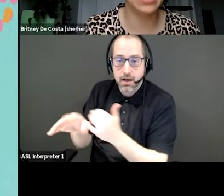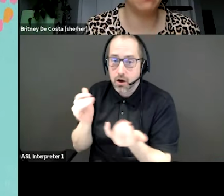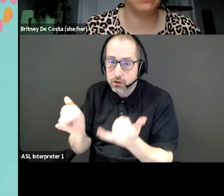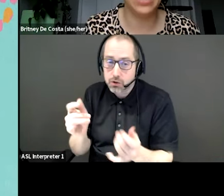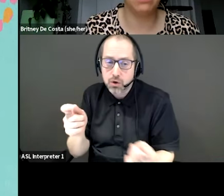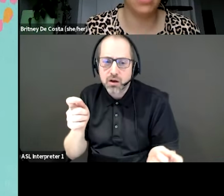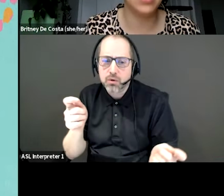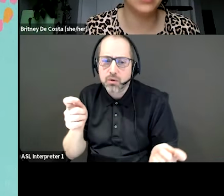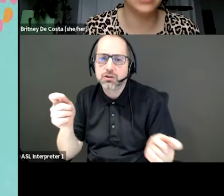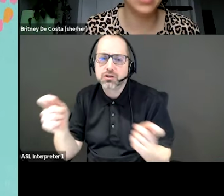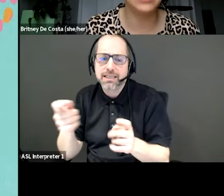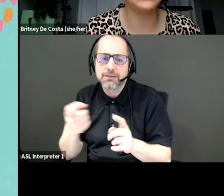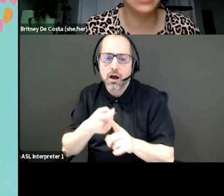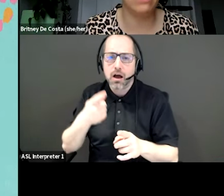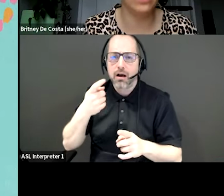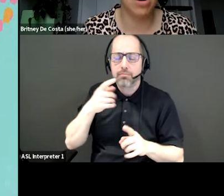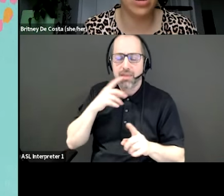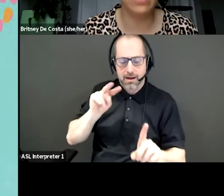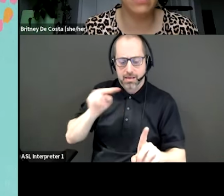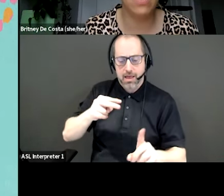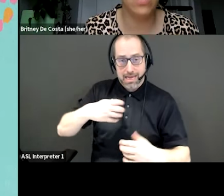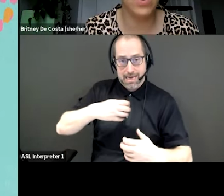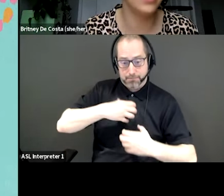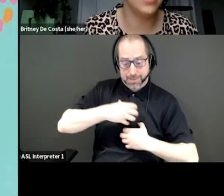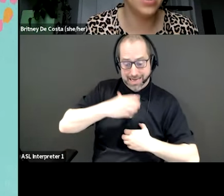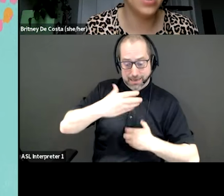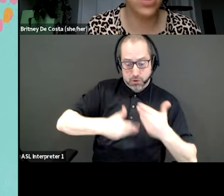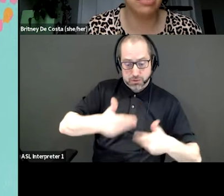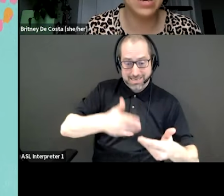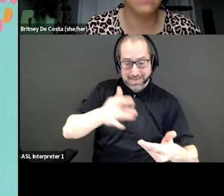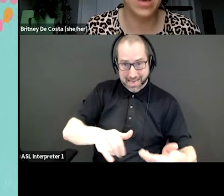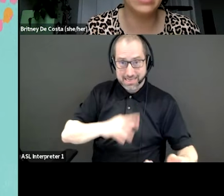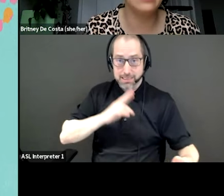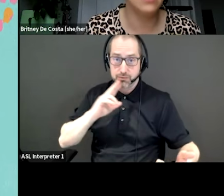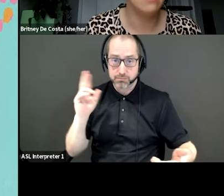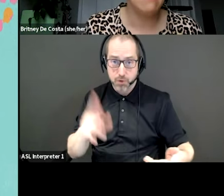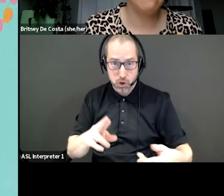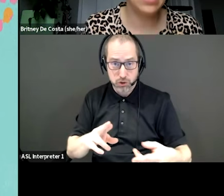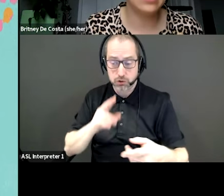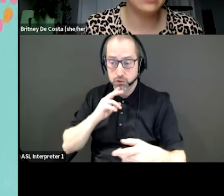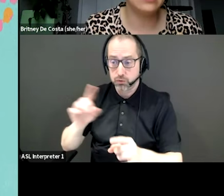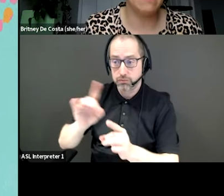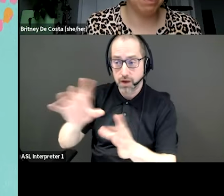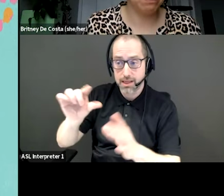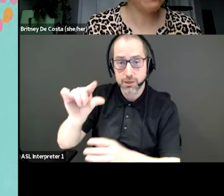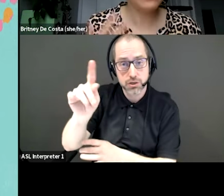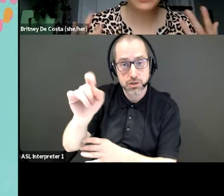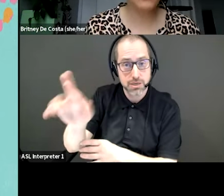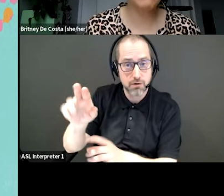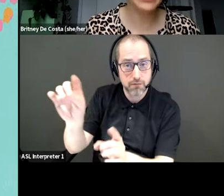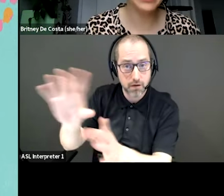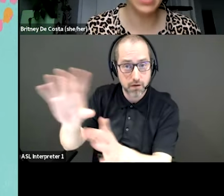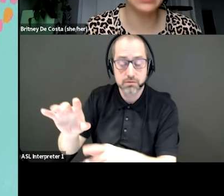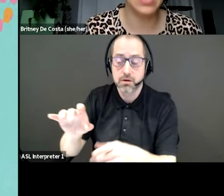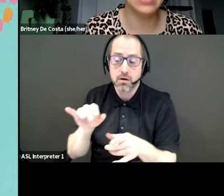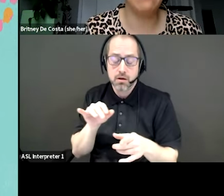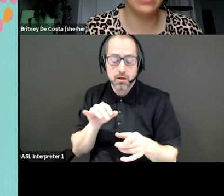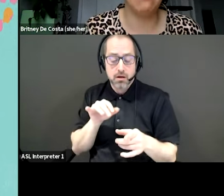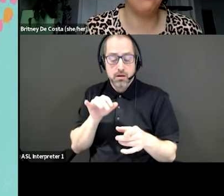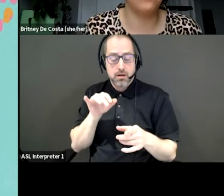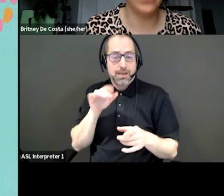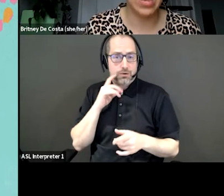looking at complaints processes as the response to an incident of gender-based violence, because we recognize